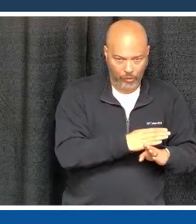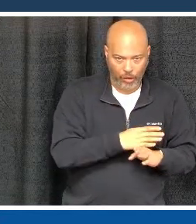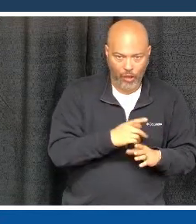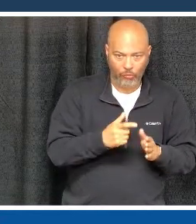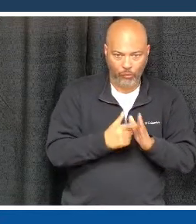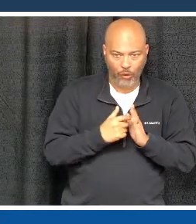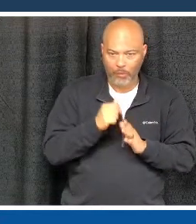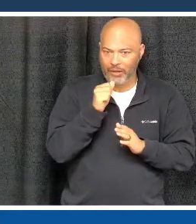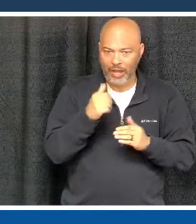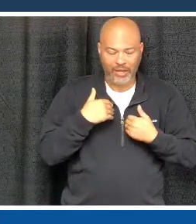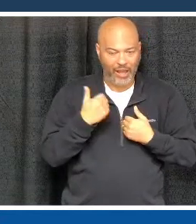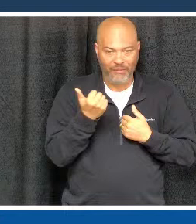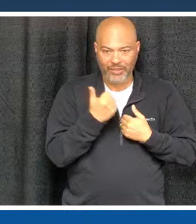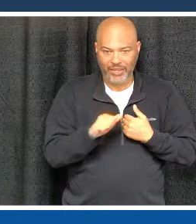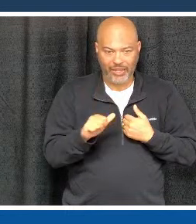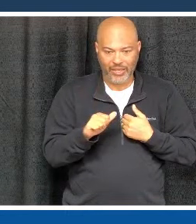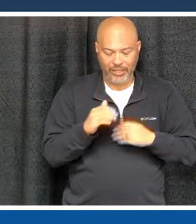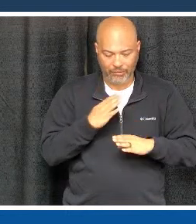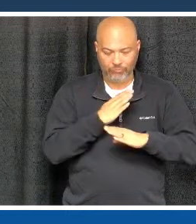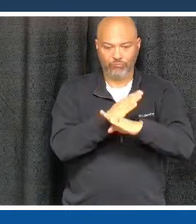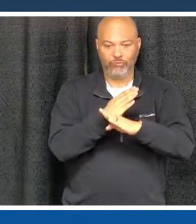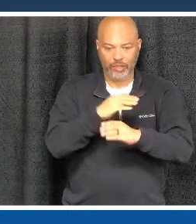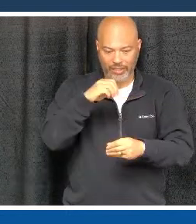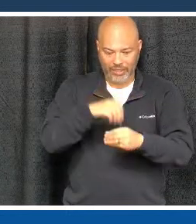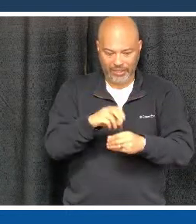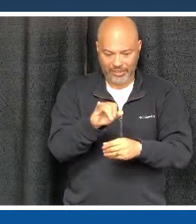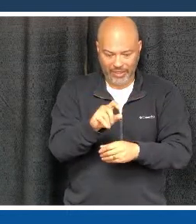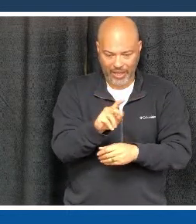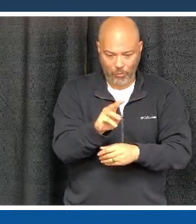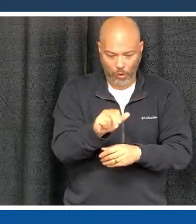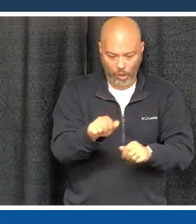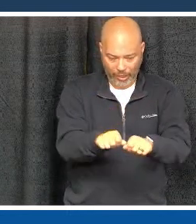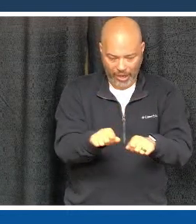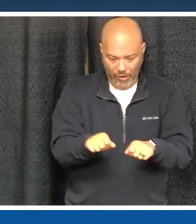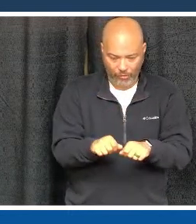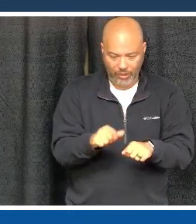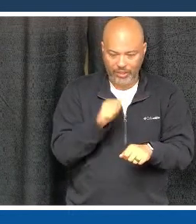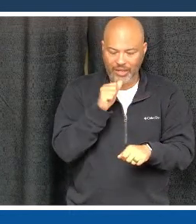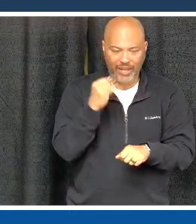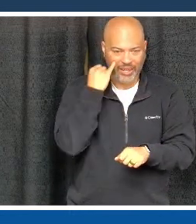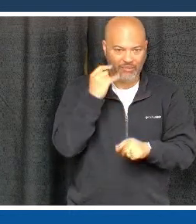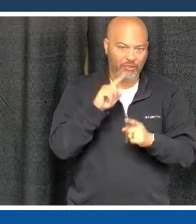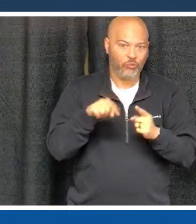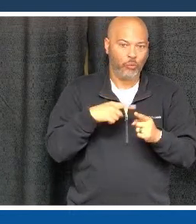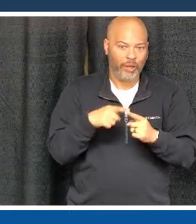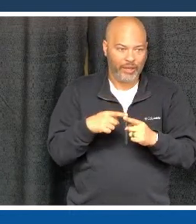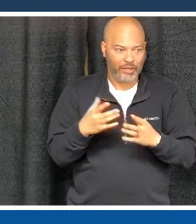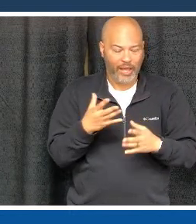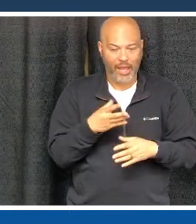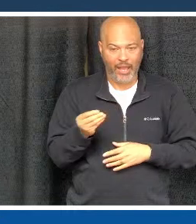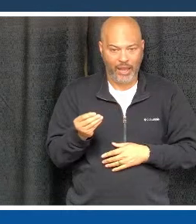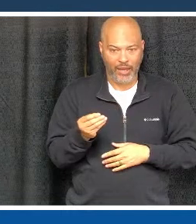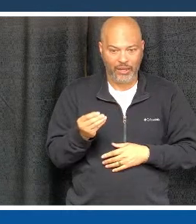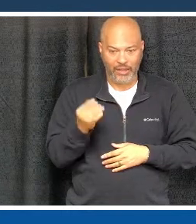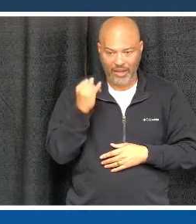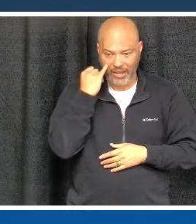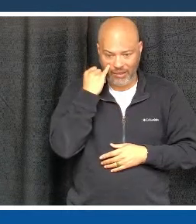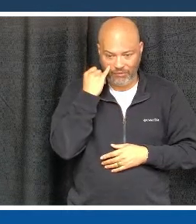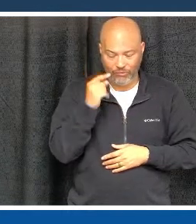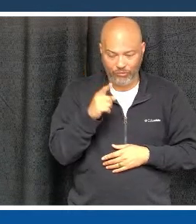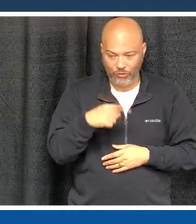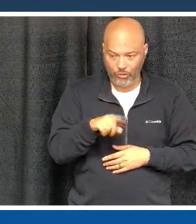requirement not to have any impediments inside the sidewalks is not if, it's when. And if you